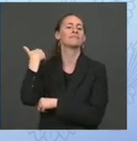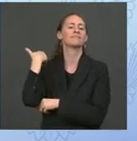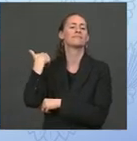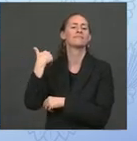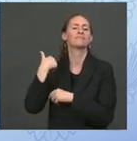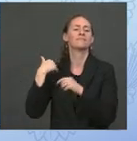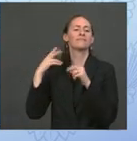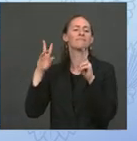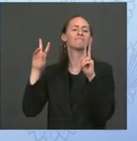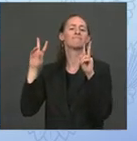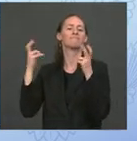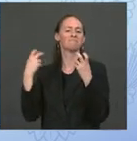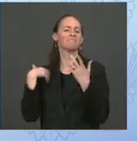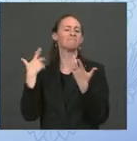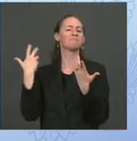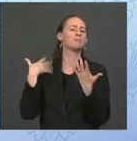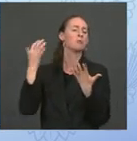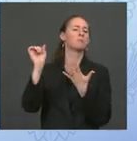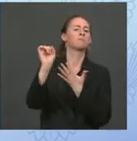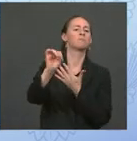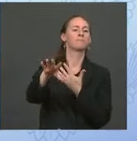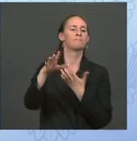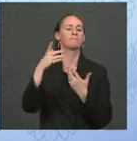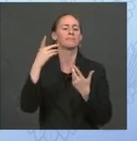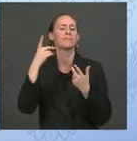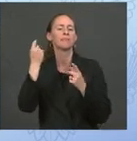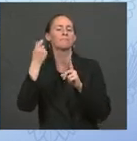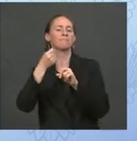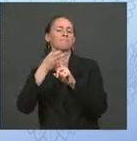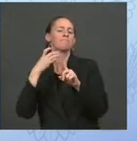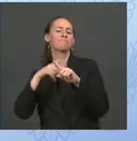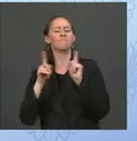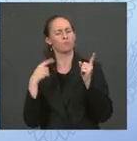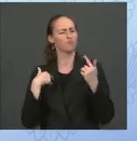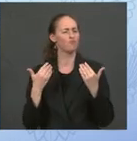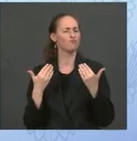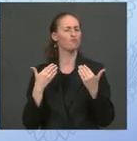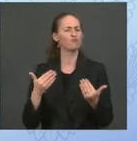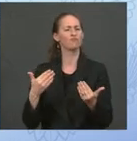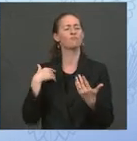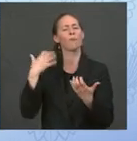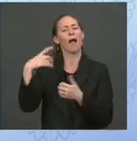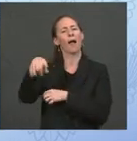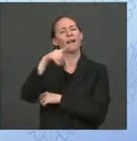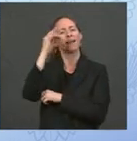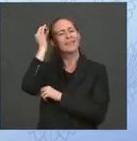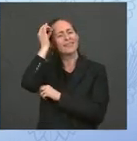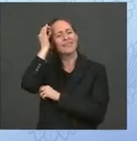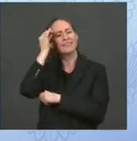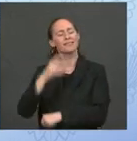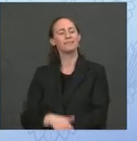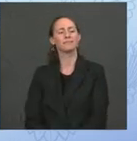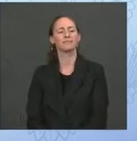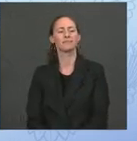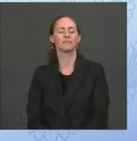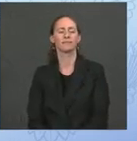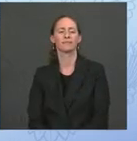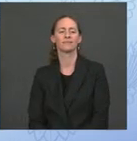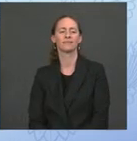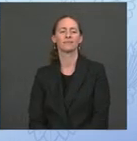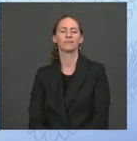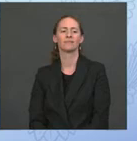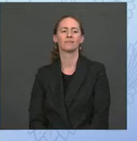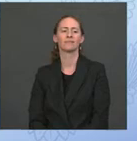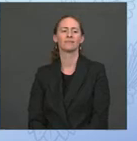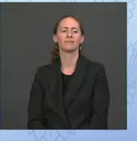a slightly different context. You know, when you think about it, the single most consequential people